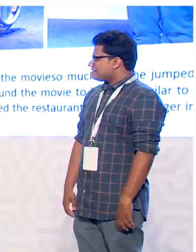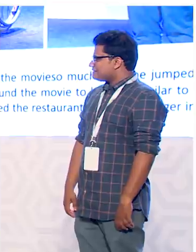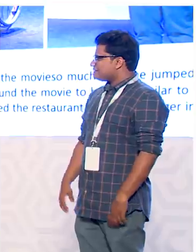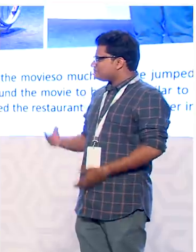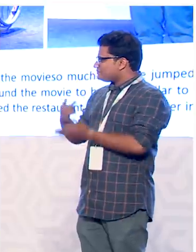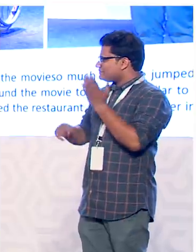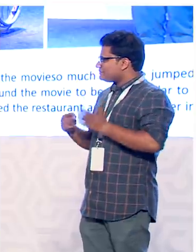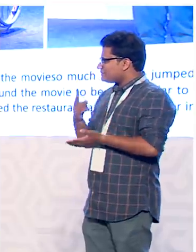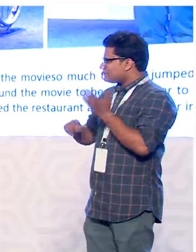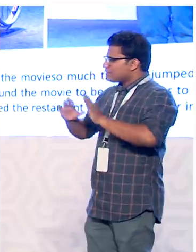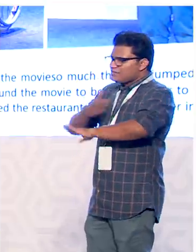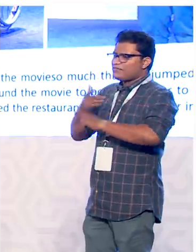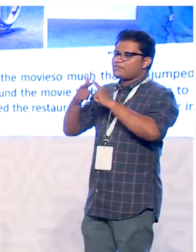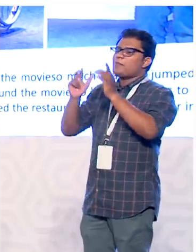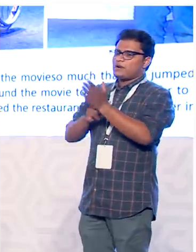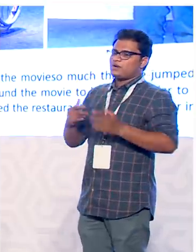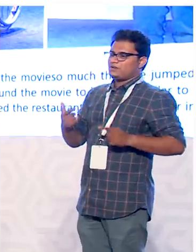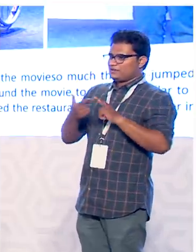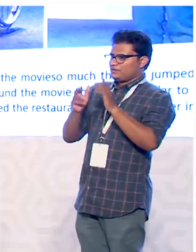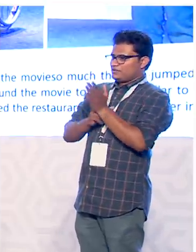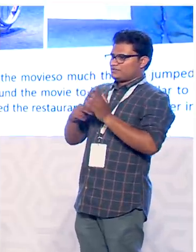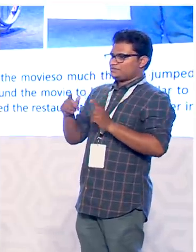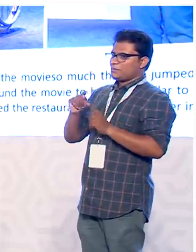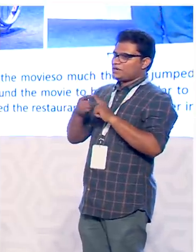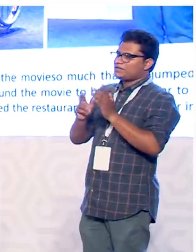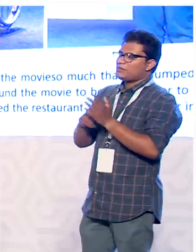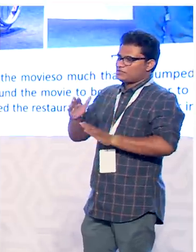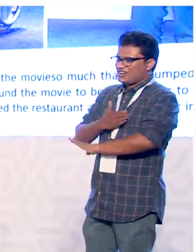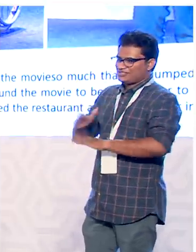What, can I sing a Tamil song? Is that okay?